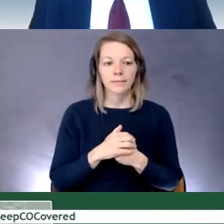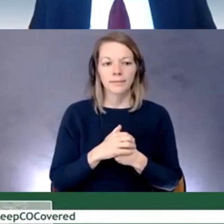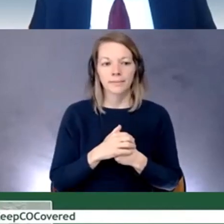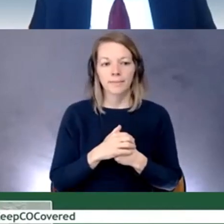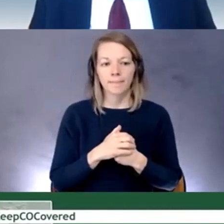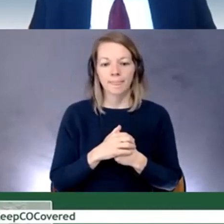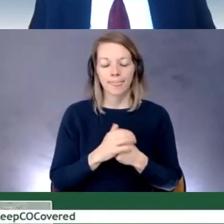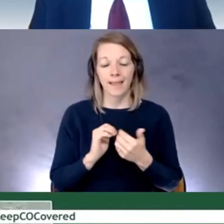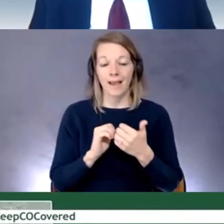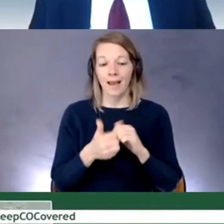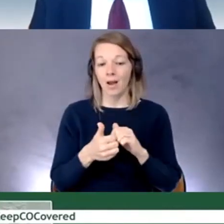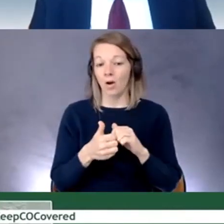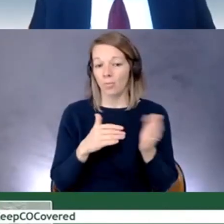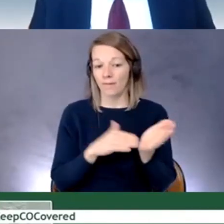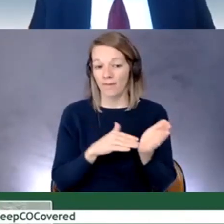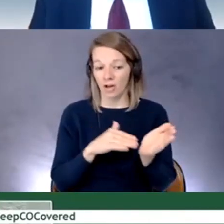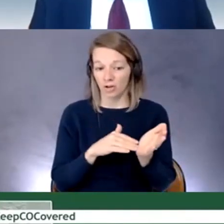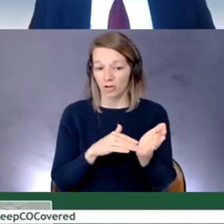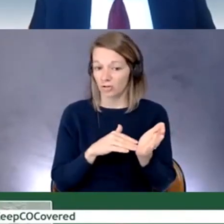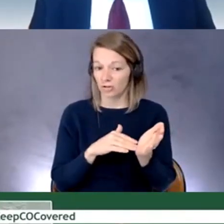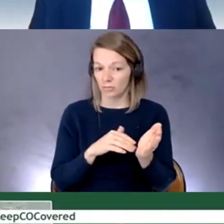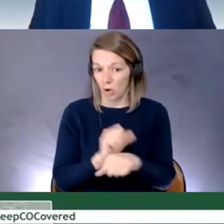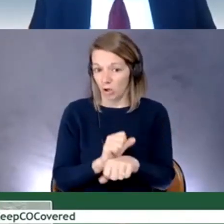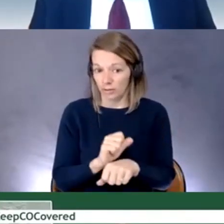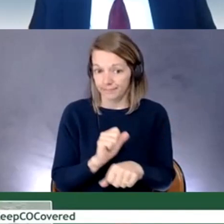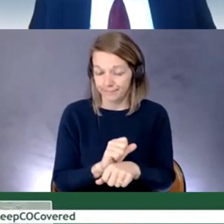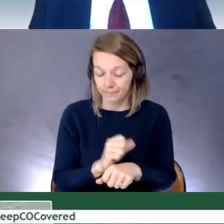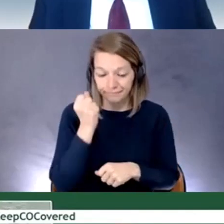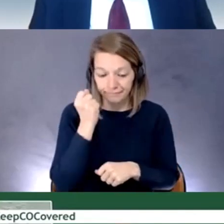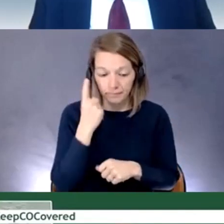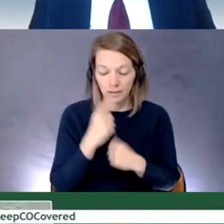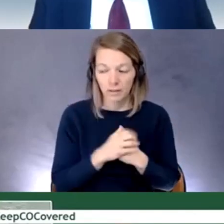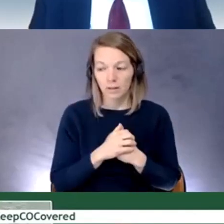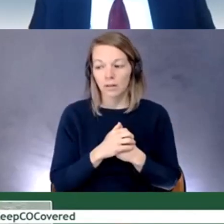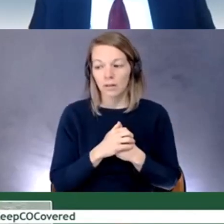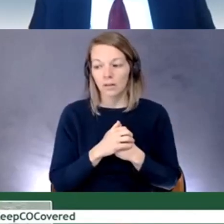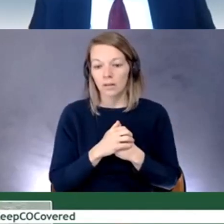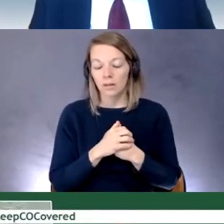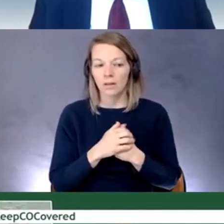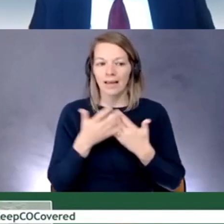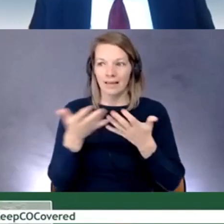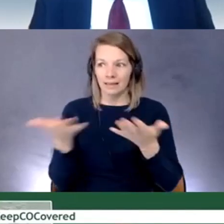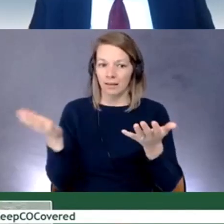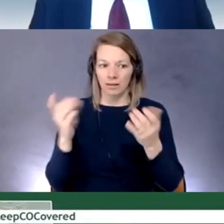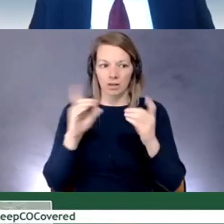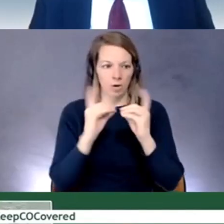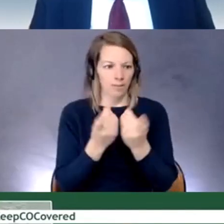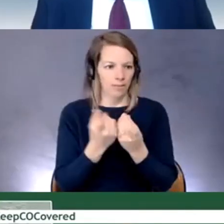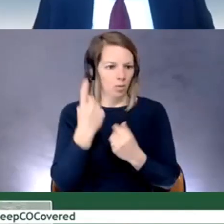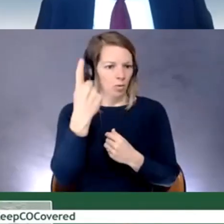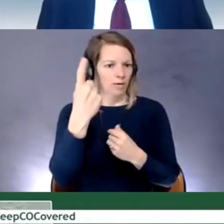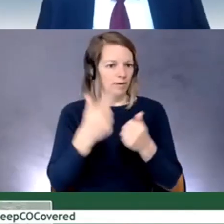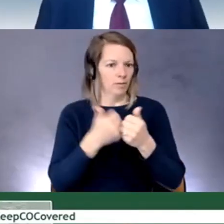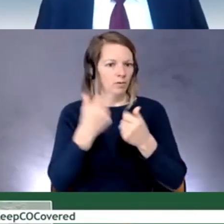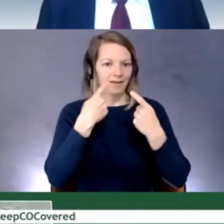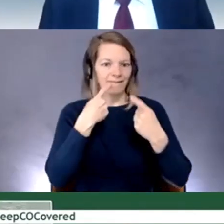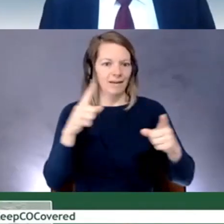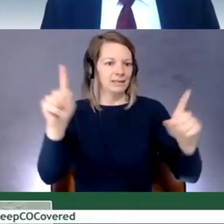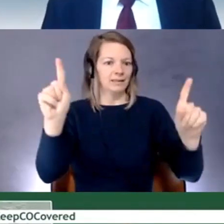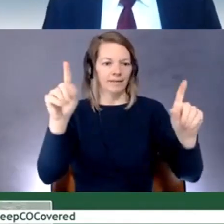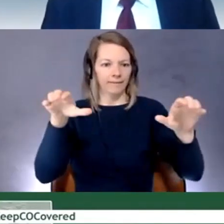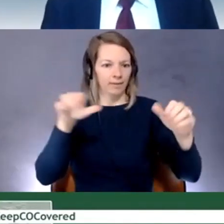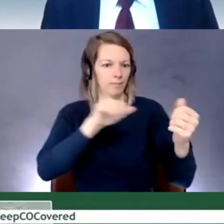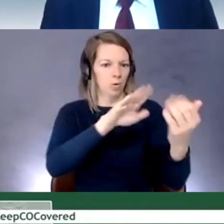how providers are working. And so we recognize that as the department, one of the most effective things we can